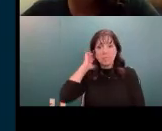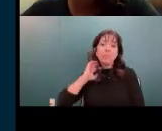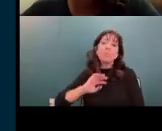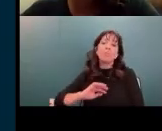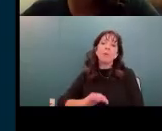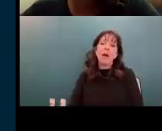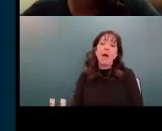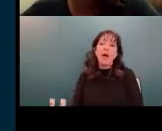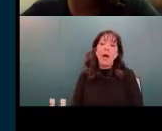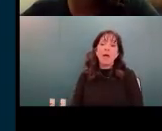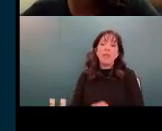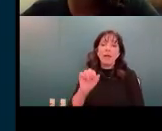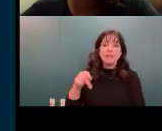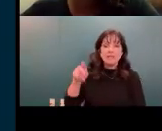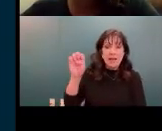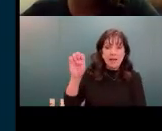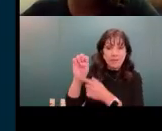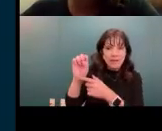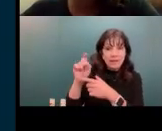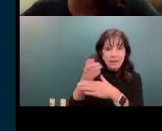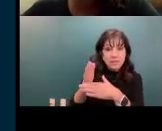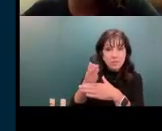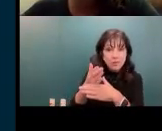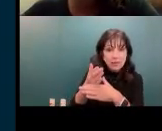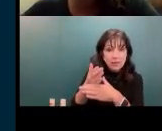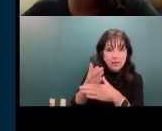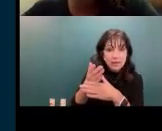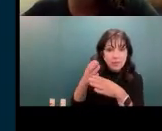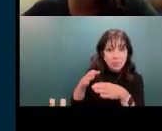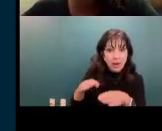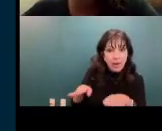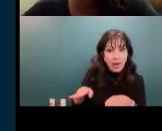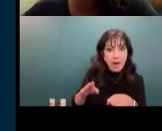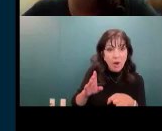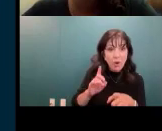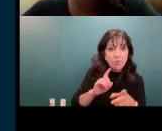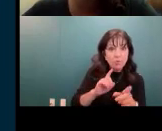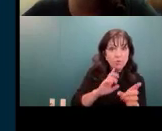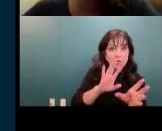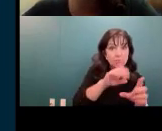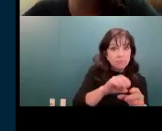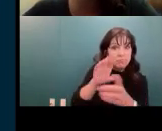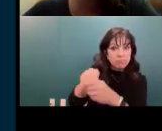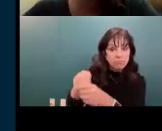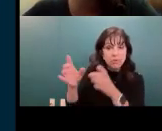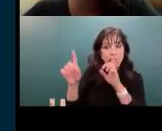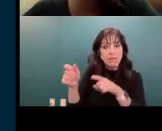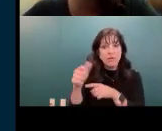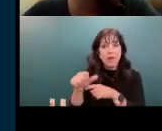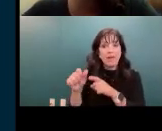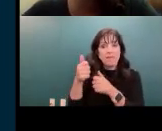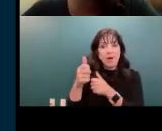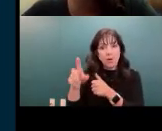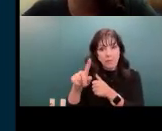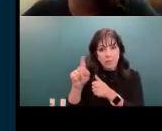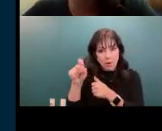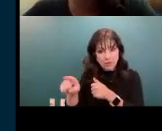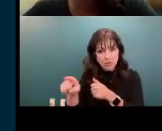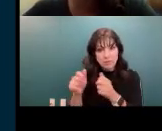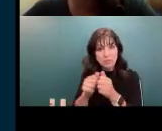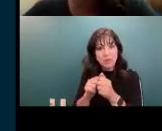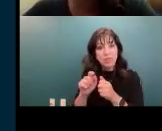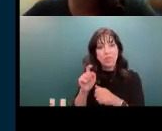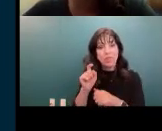bump Stephanie in between the breakout groups to be able to answer any follow-up questions with her. Colin,